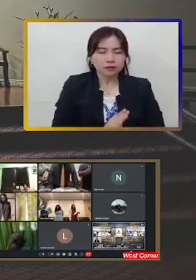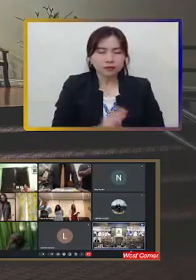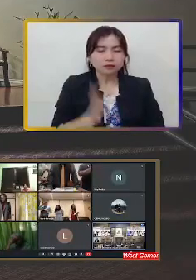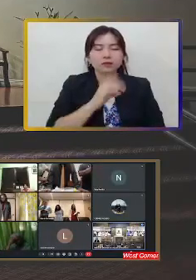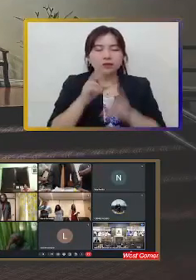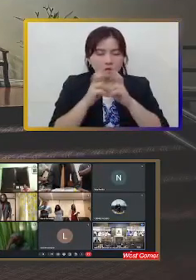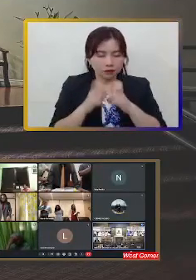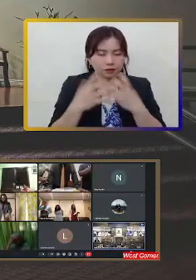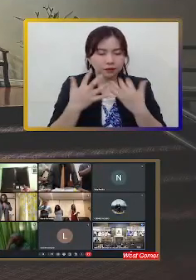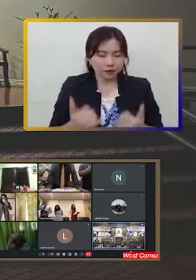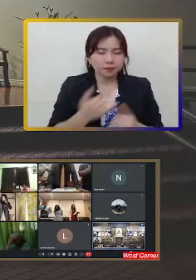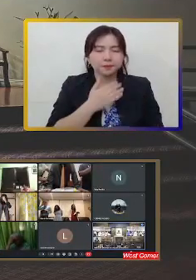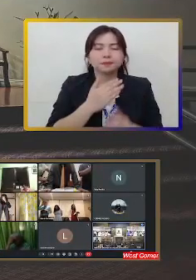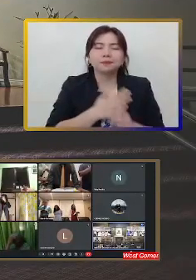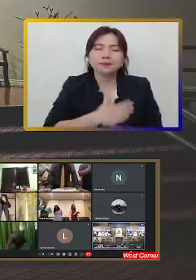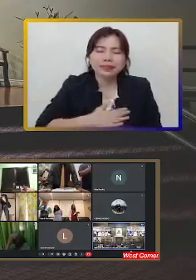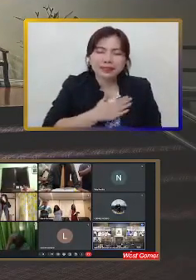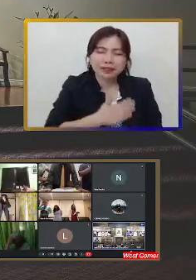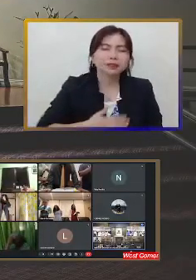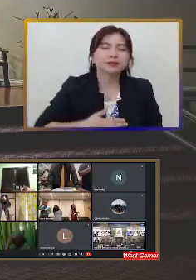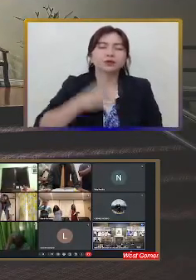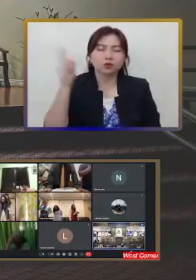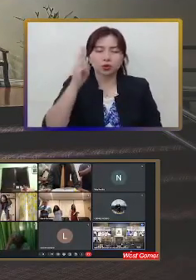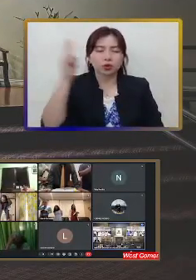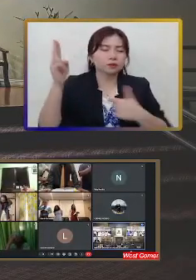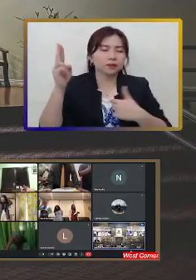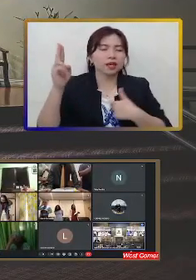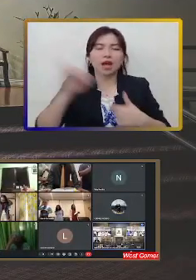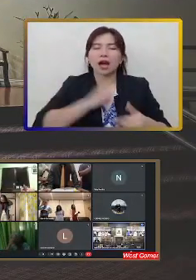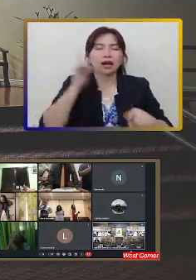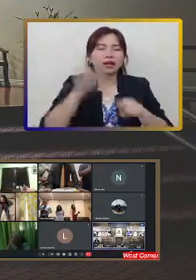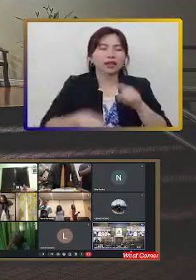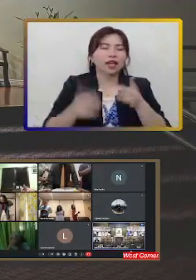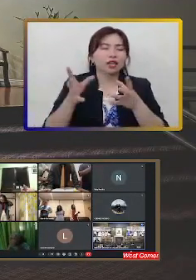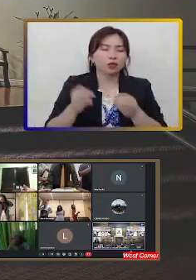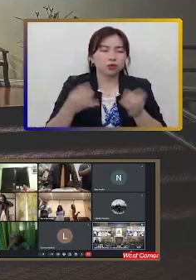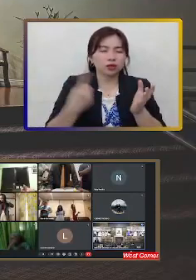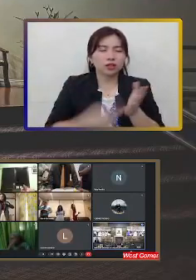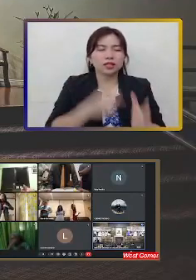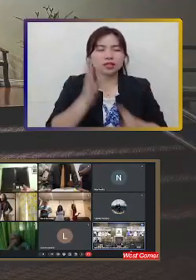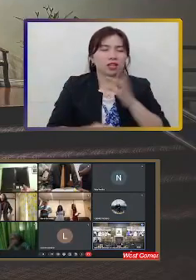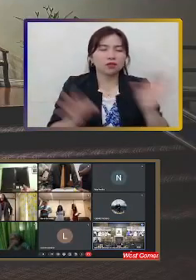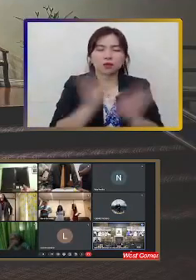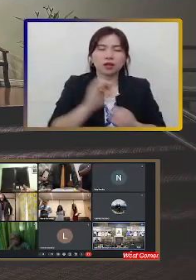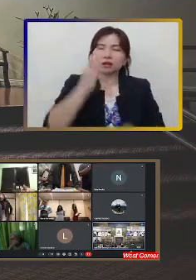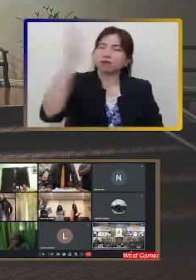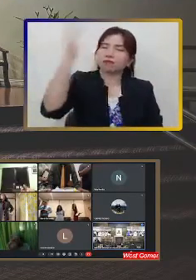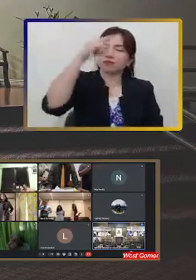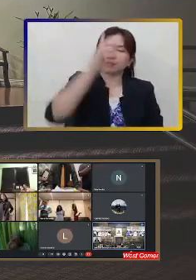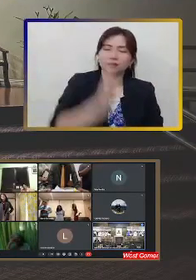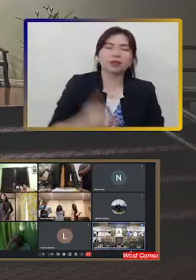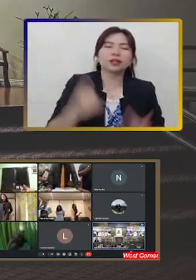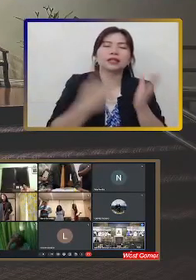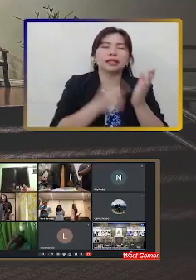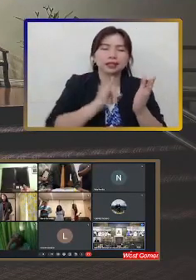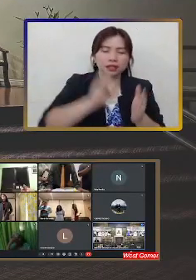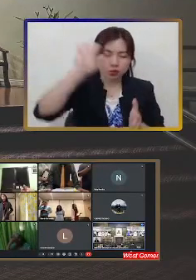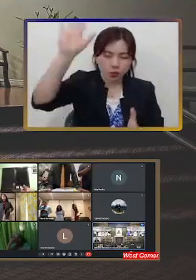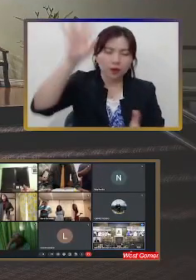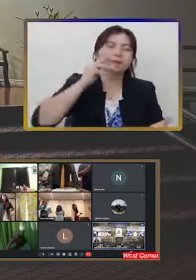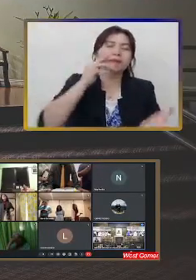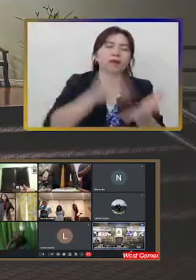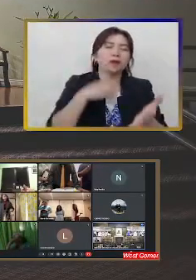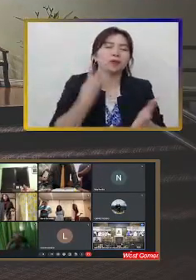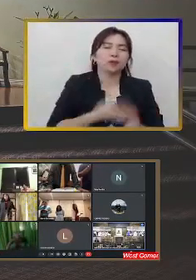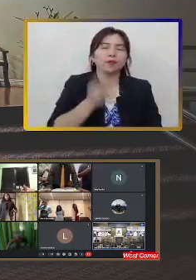today Panginoon Please use me I cannot do this Without You God this is not my message This is your message We need This Oh God